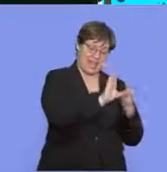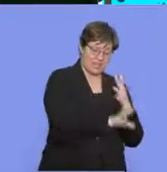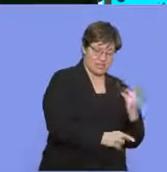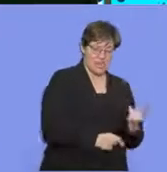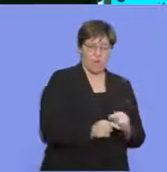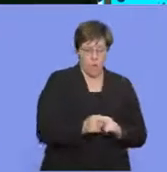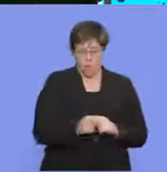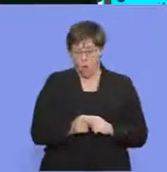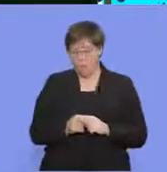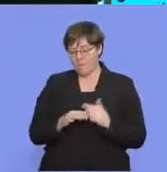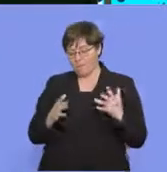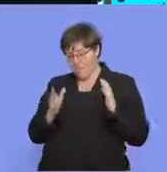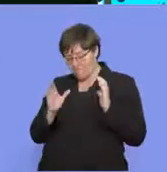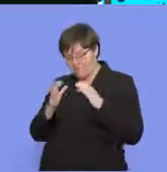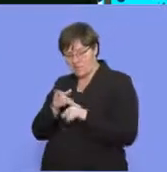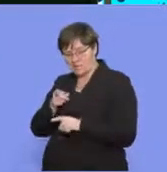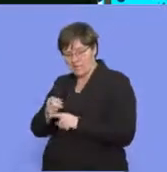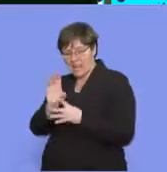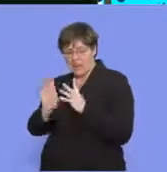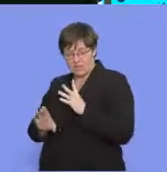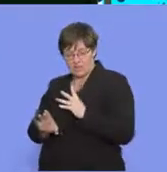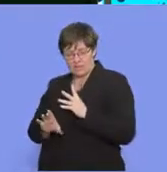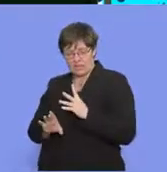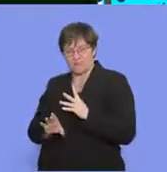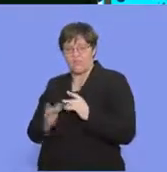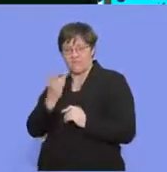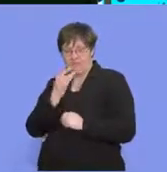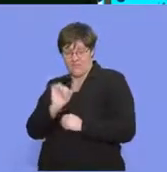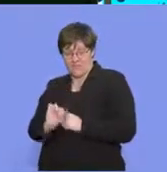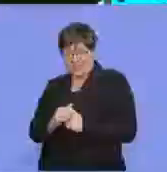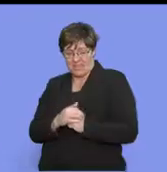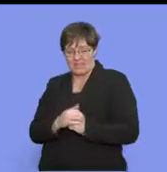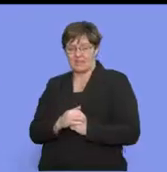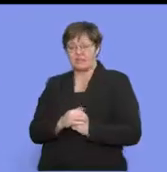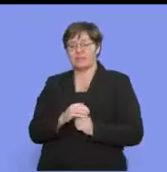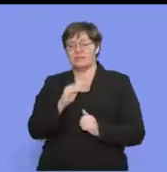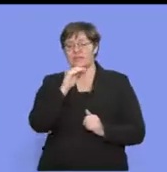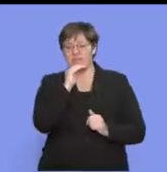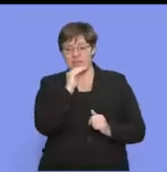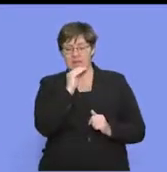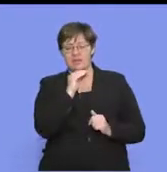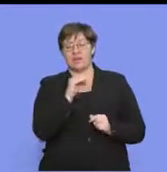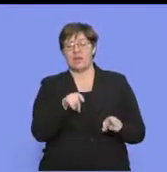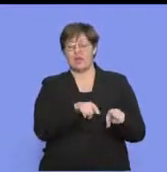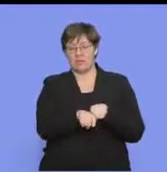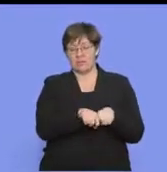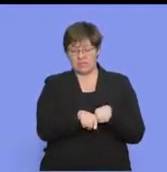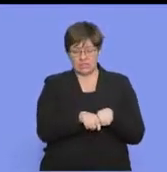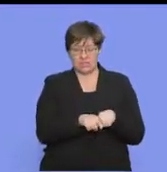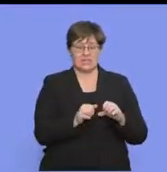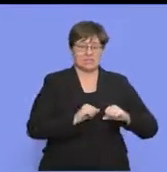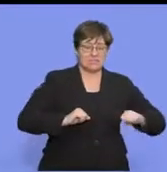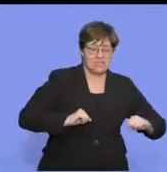characteristic or one of the forms of the characteristic, it is then that and there's competition for